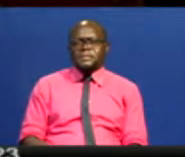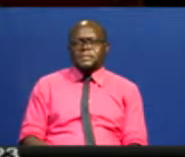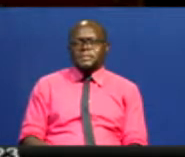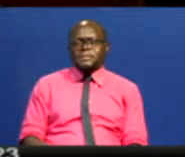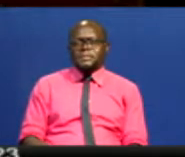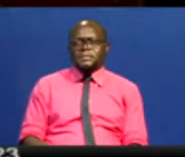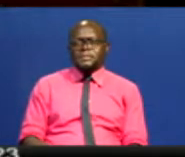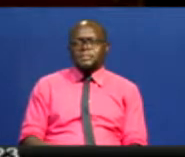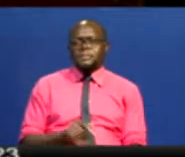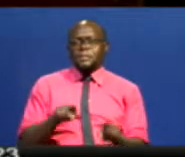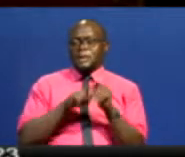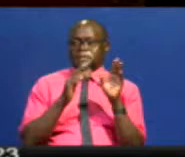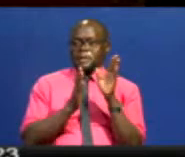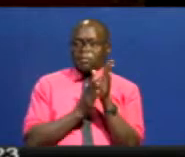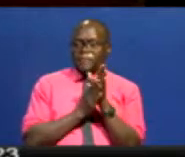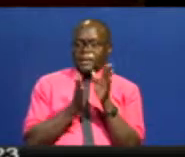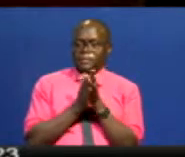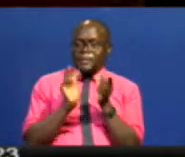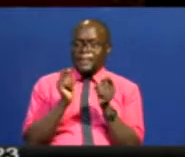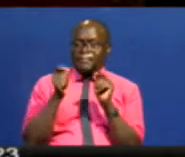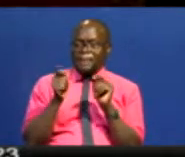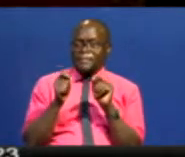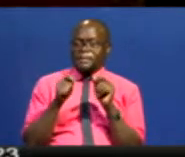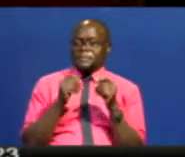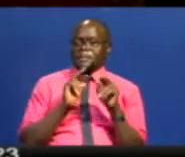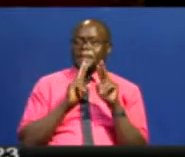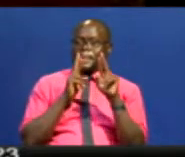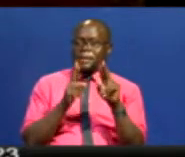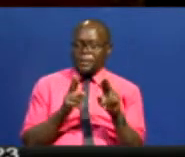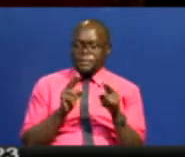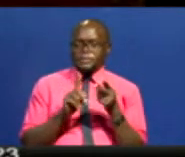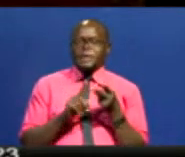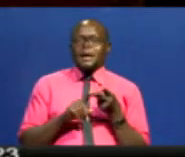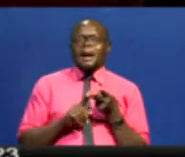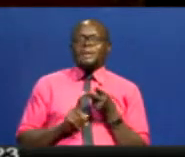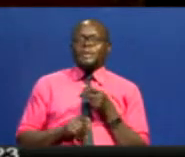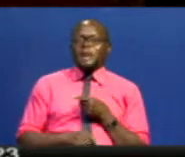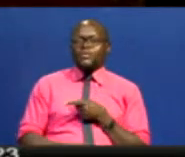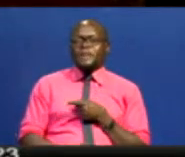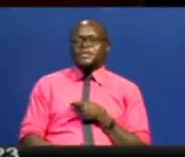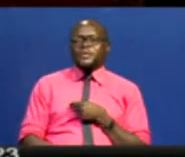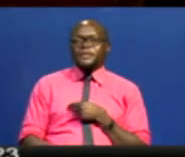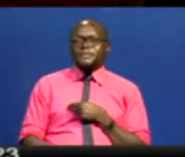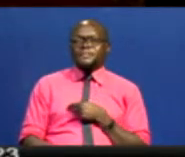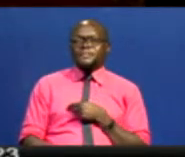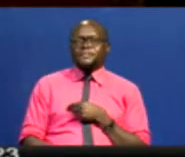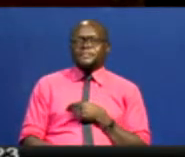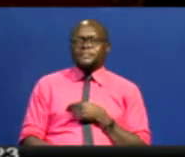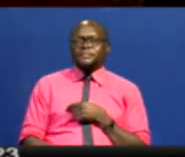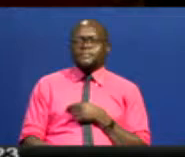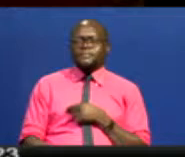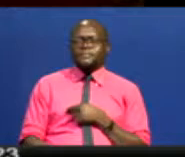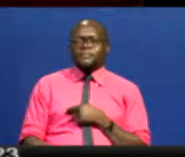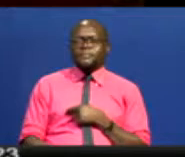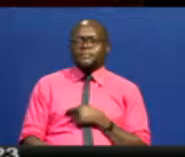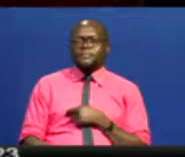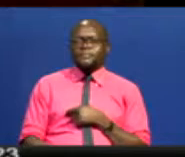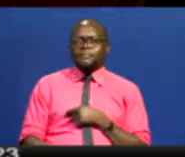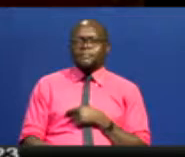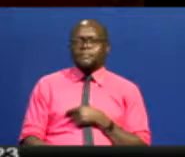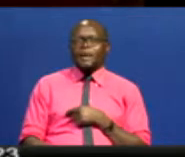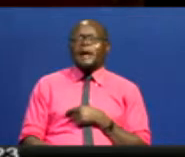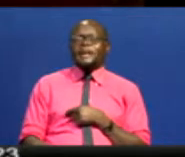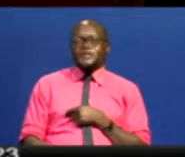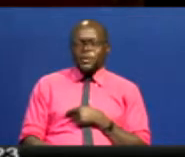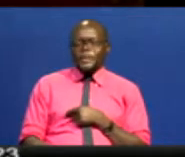as recommended with amendments in the report. Honorable Speaker, before setting out the specific provisions of the policy, it behoves